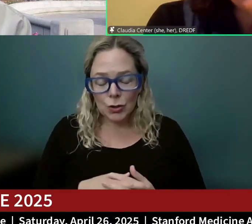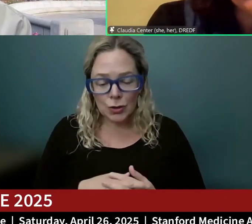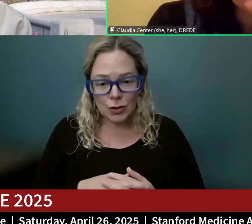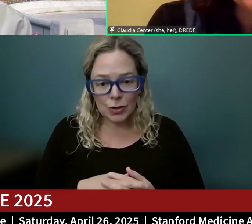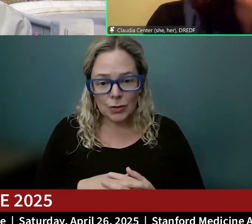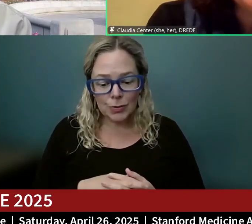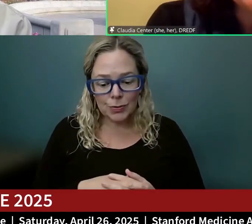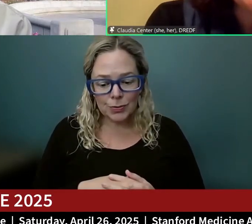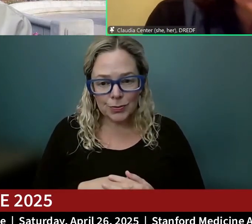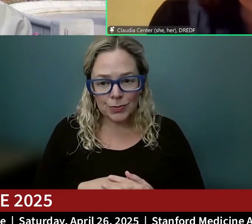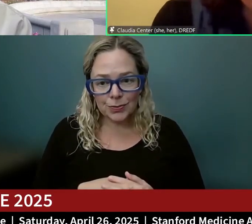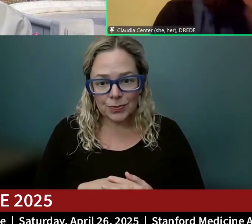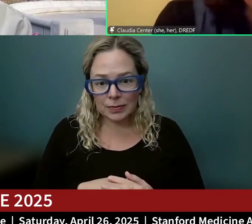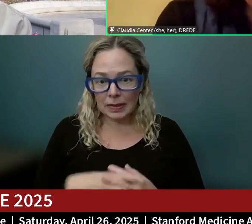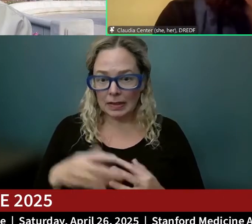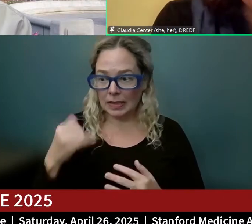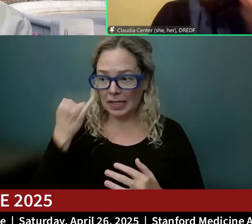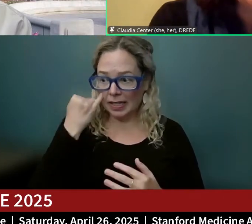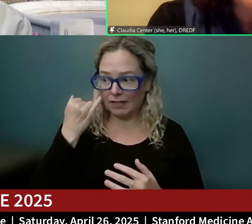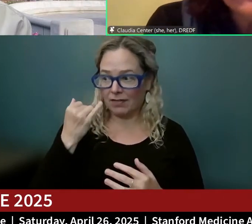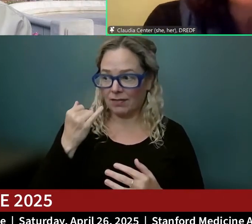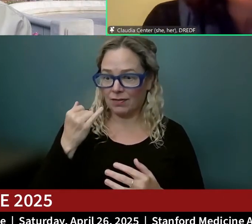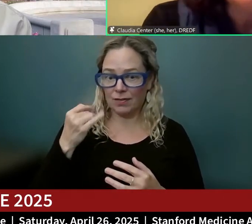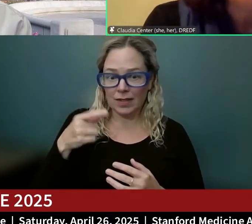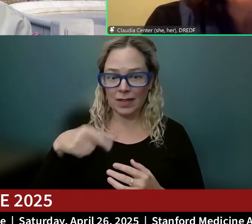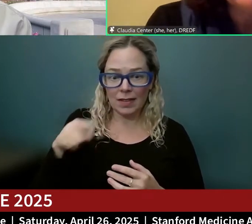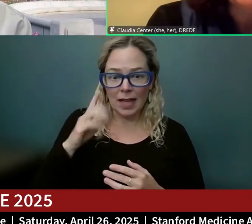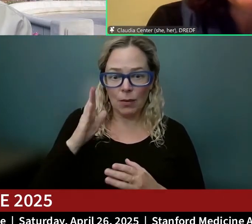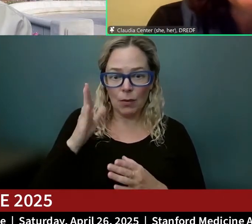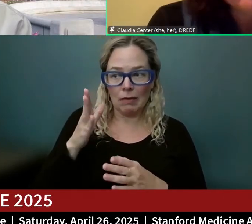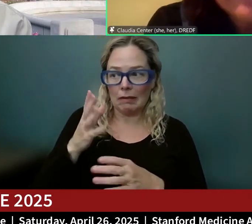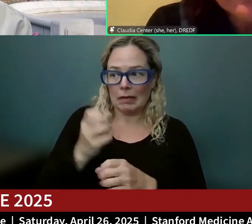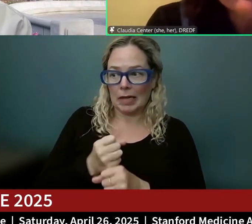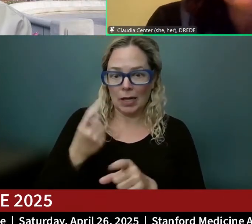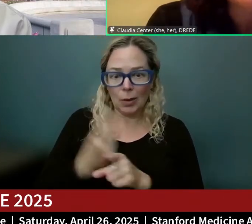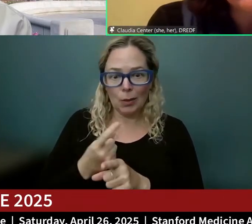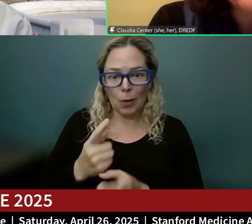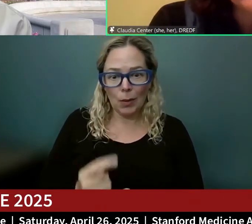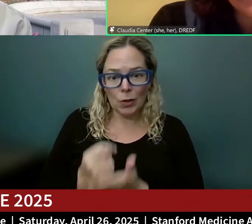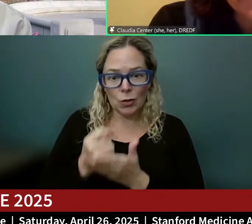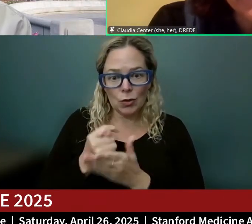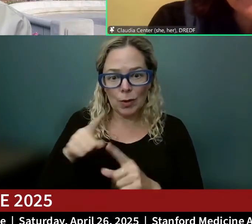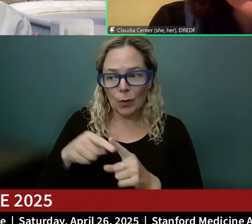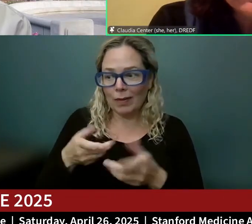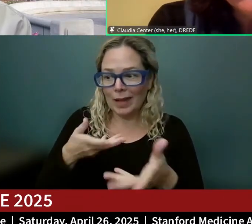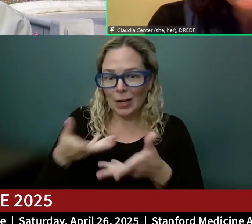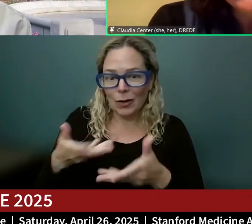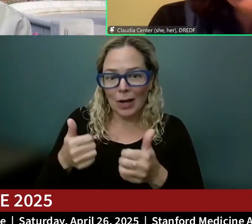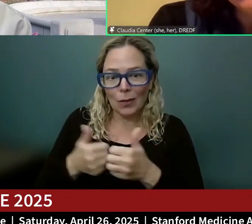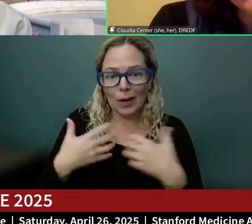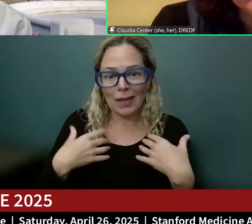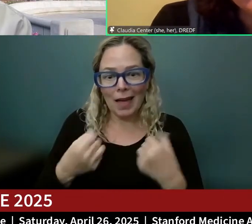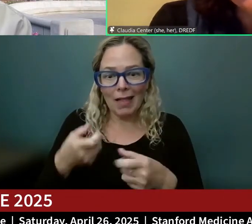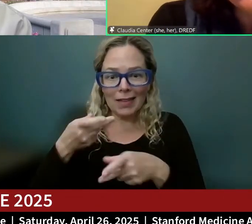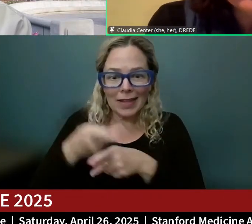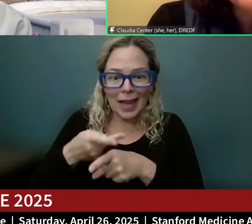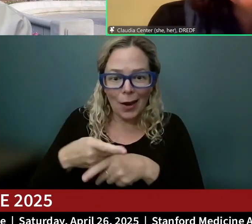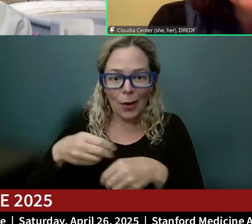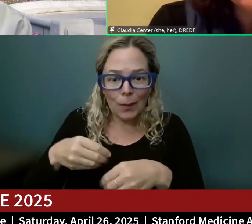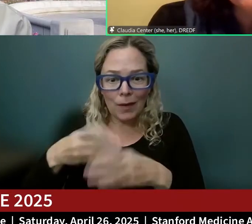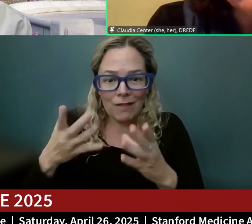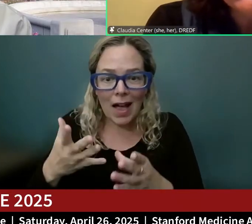people get appropriate treatment when they interact with healthcare providers or go to the hospital. And